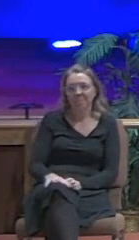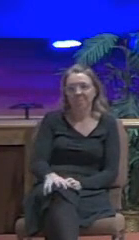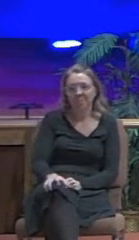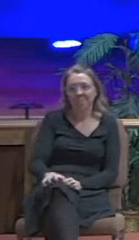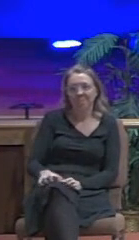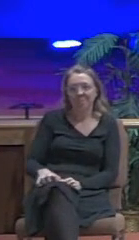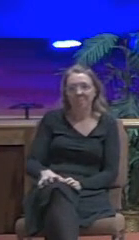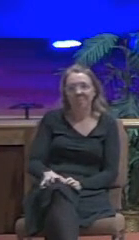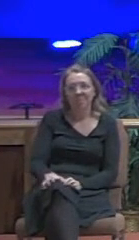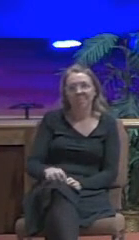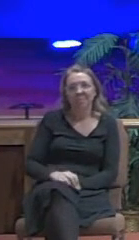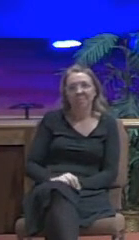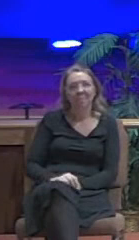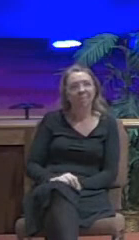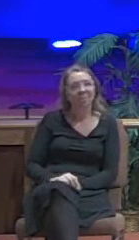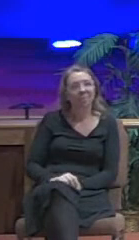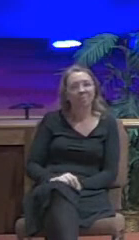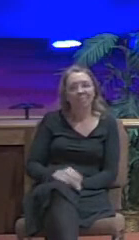Can I tell you something?